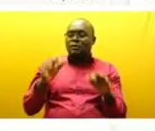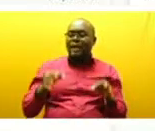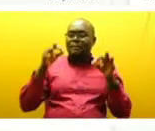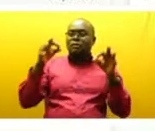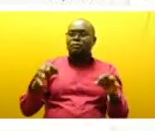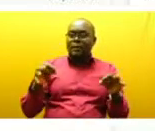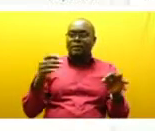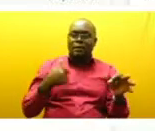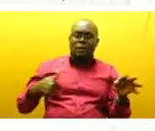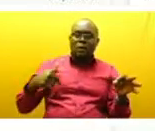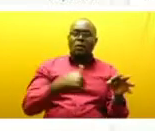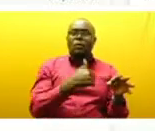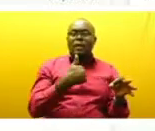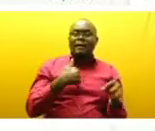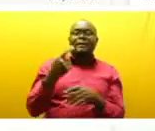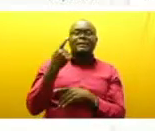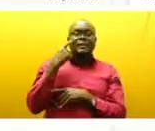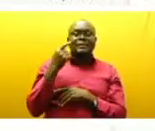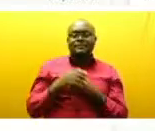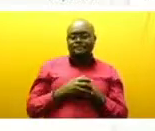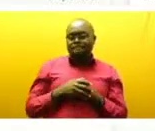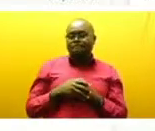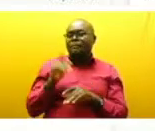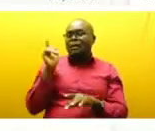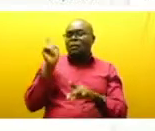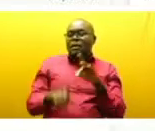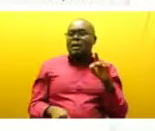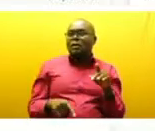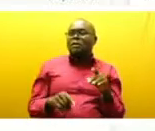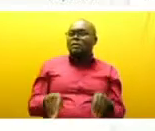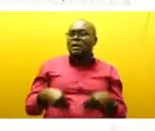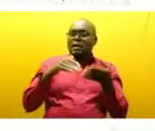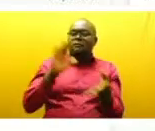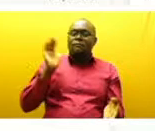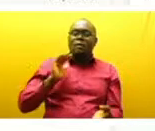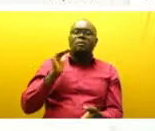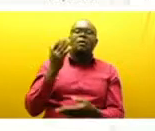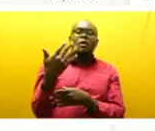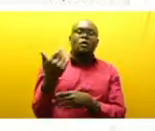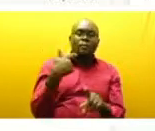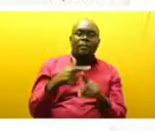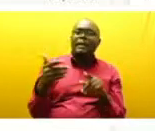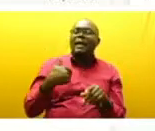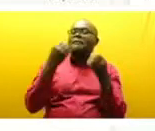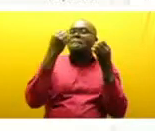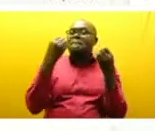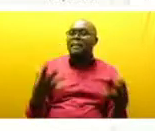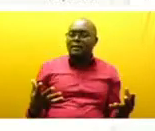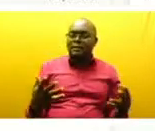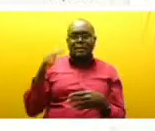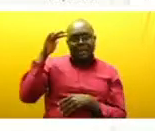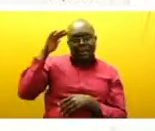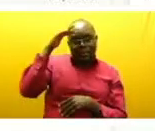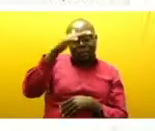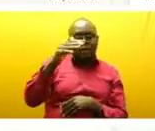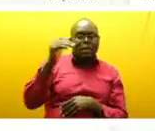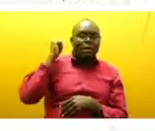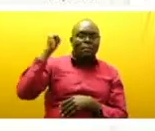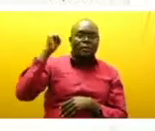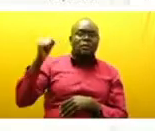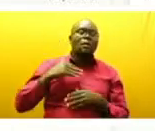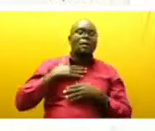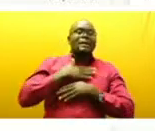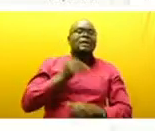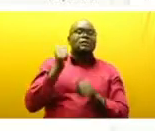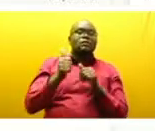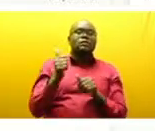We have seen, unfortunately, we could not tender any further documents of this, but there are very many theories in political science, one of which we